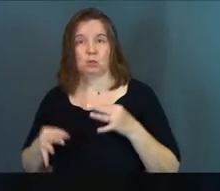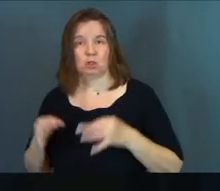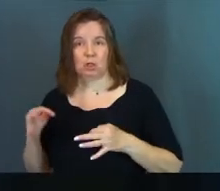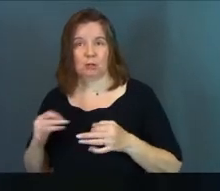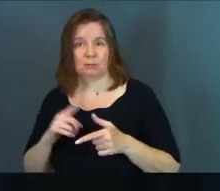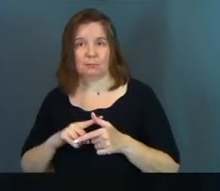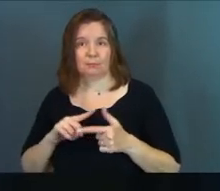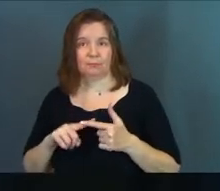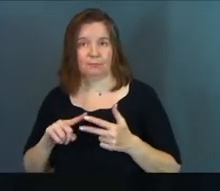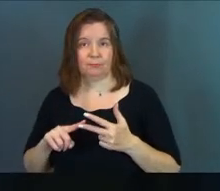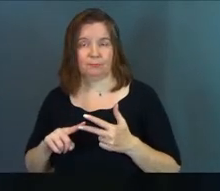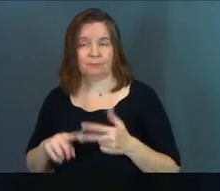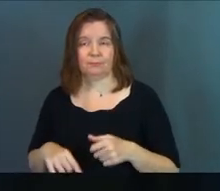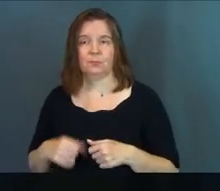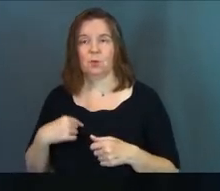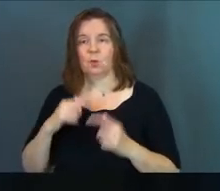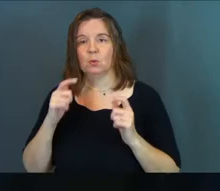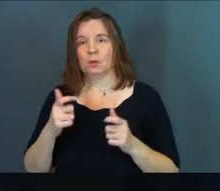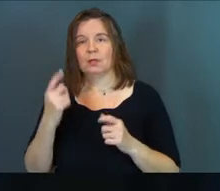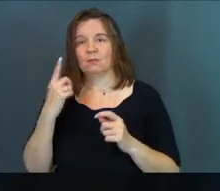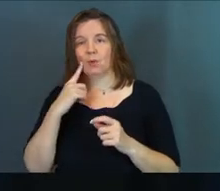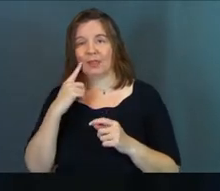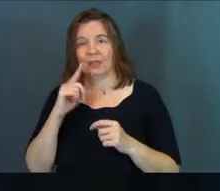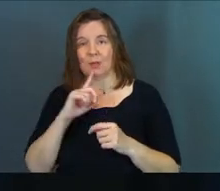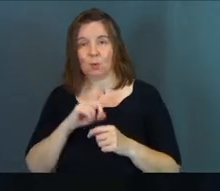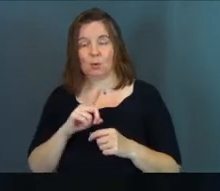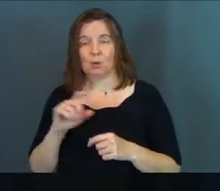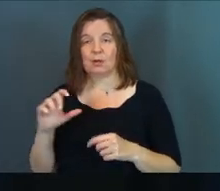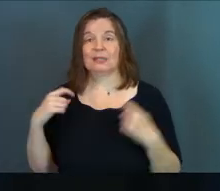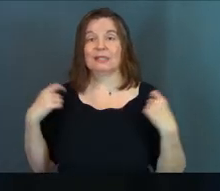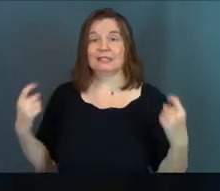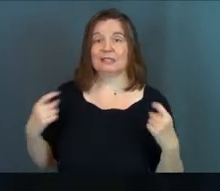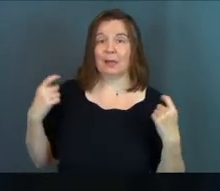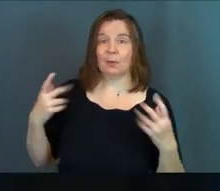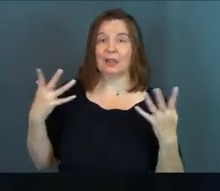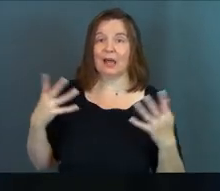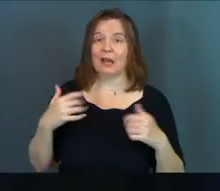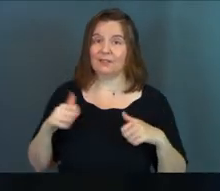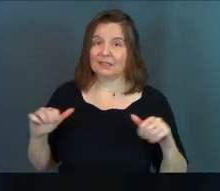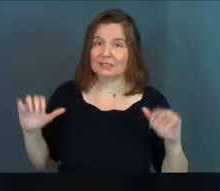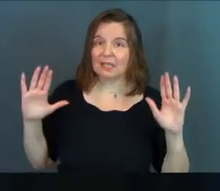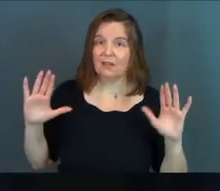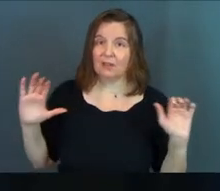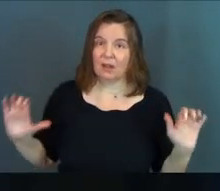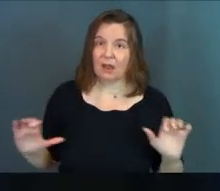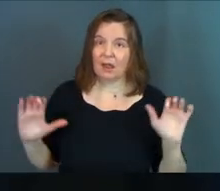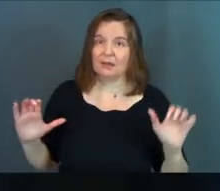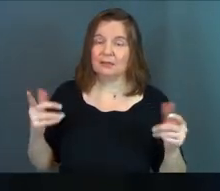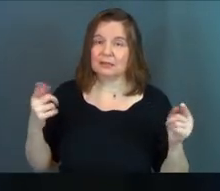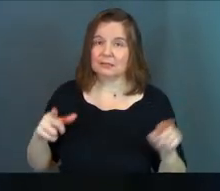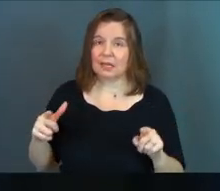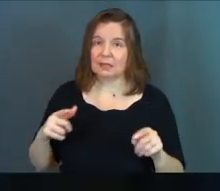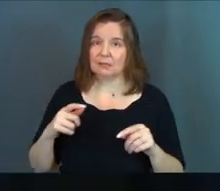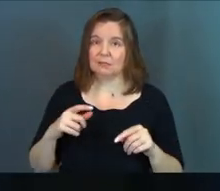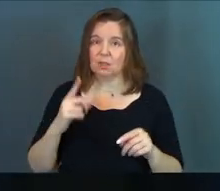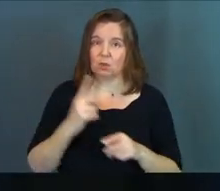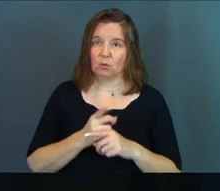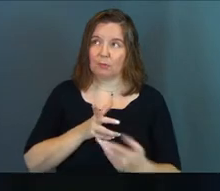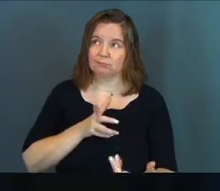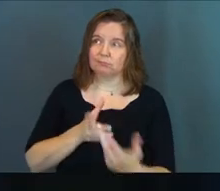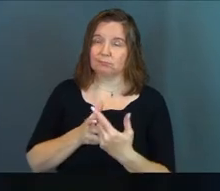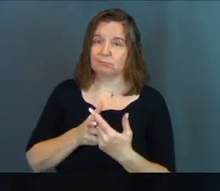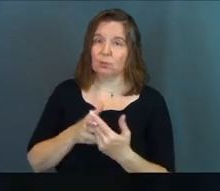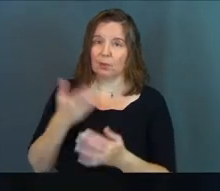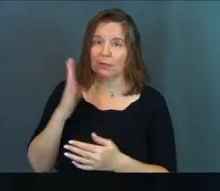quickly, just to kind of give you an idea of what I think these were. So ceremonial is a lot of the sacrifices and actions taken to be in right standing with